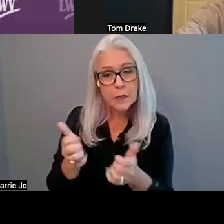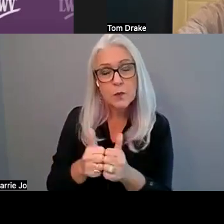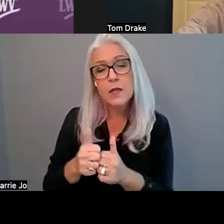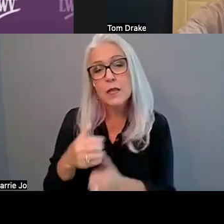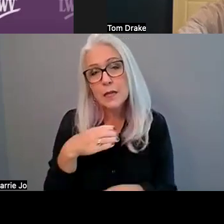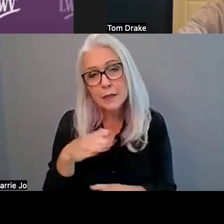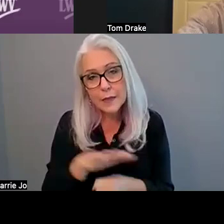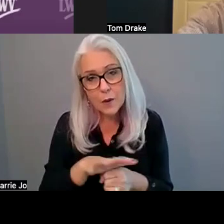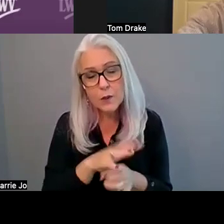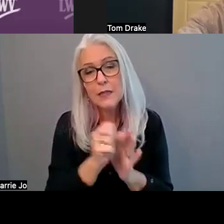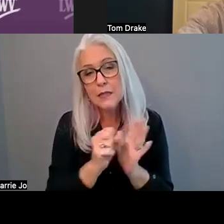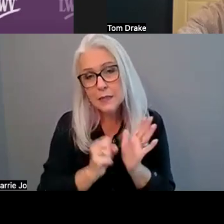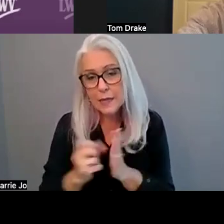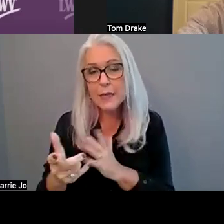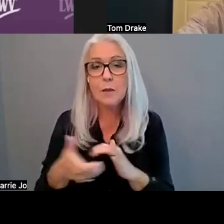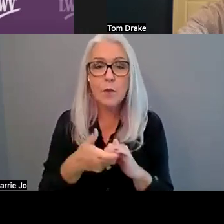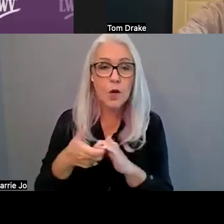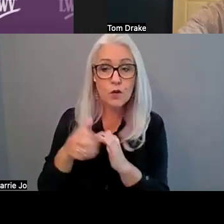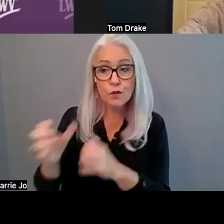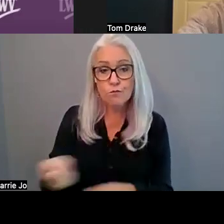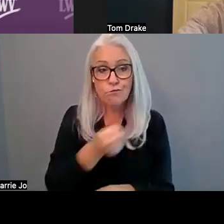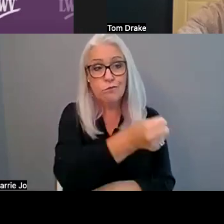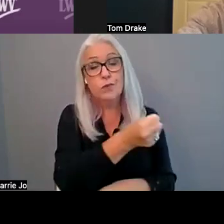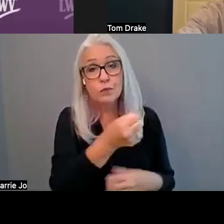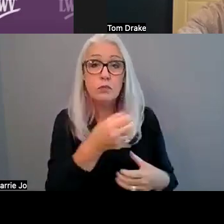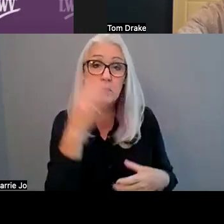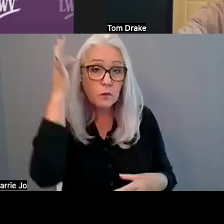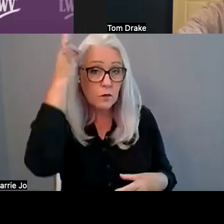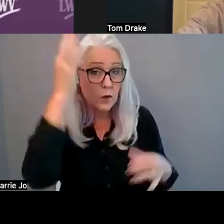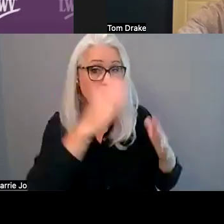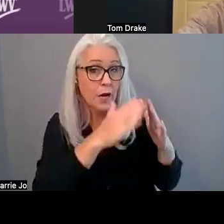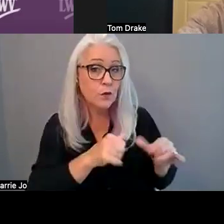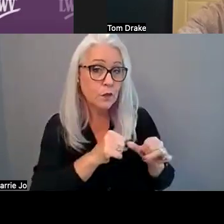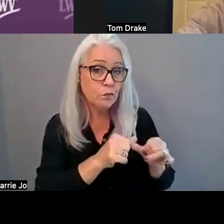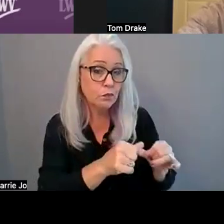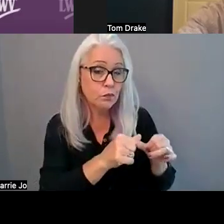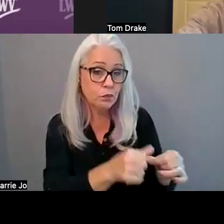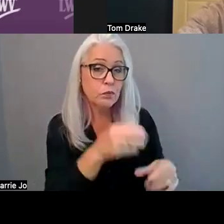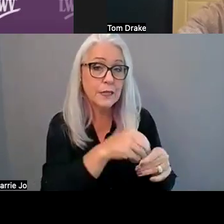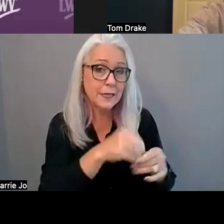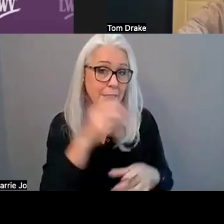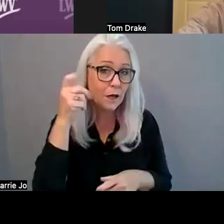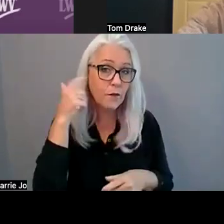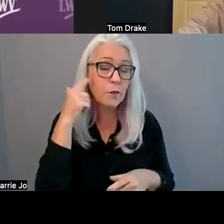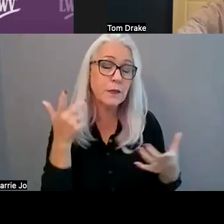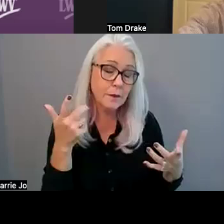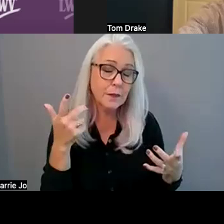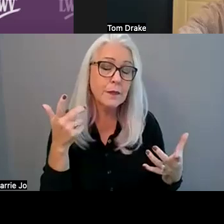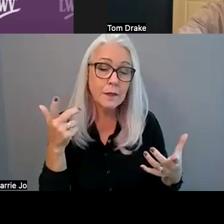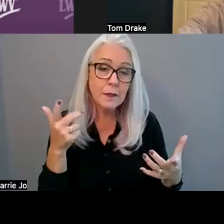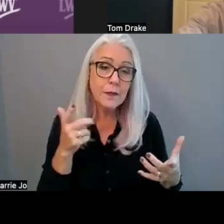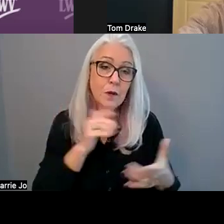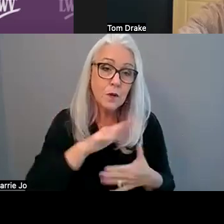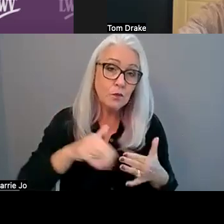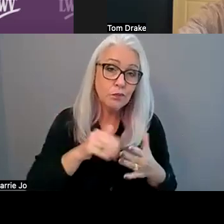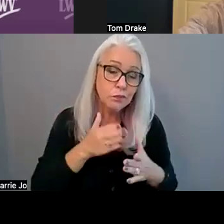partners, and eventually placed the person in federal housing, long-term federal housing in government throughout because